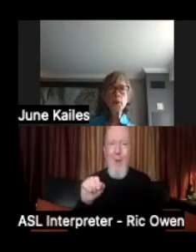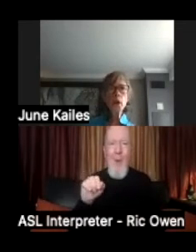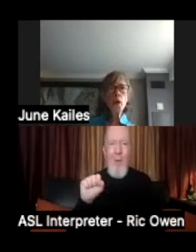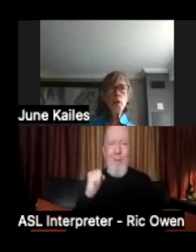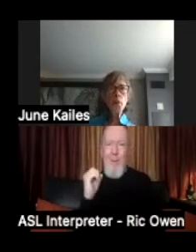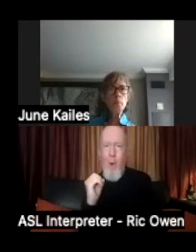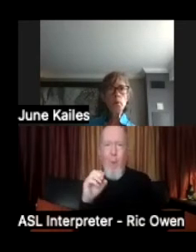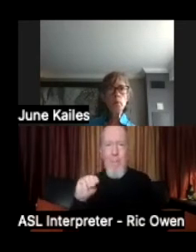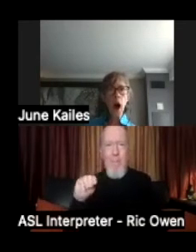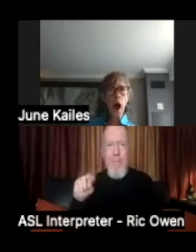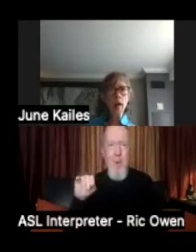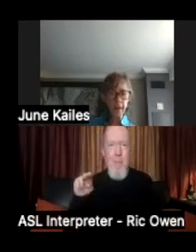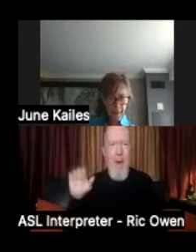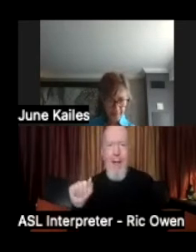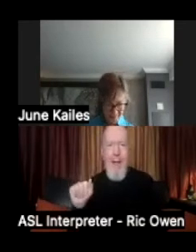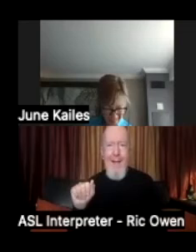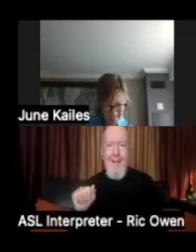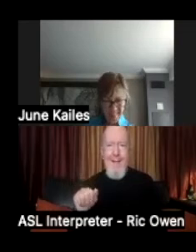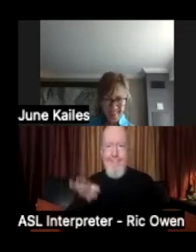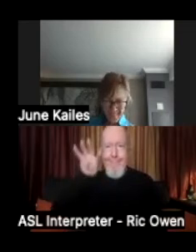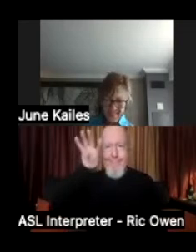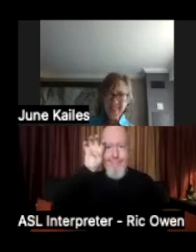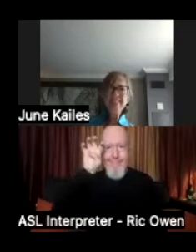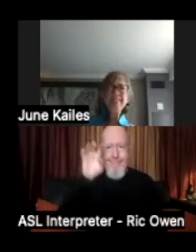Yo, so Muma.